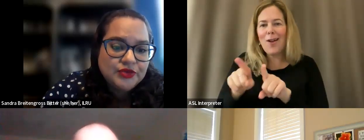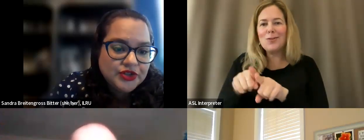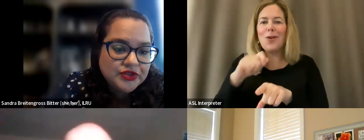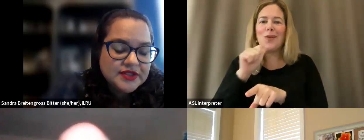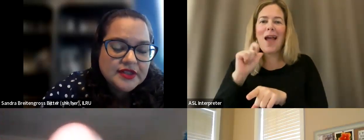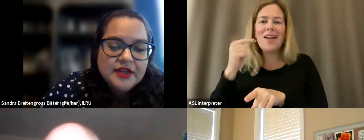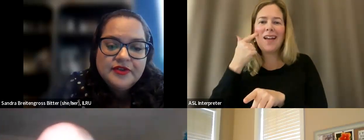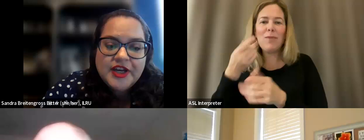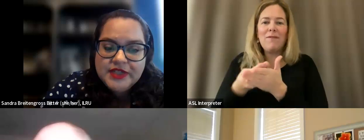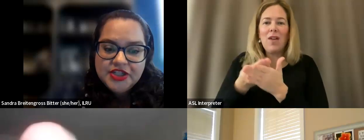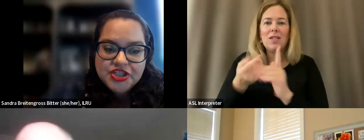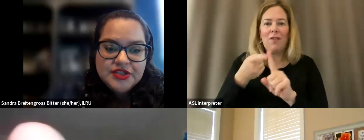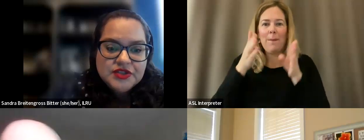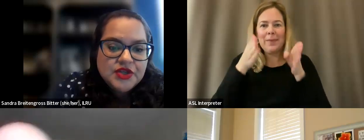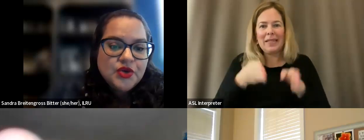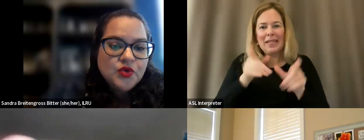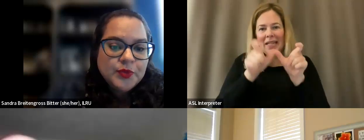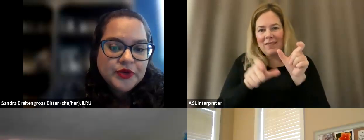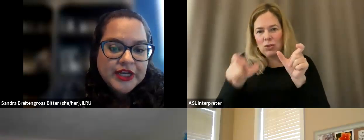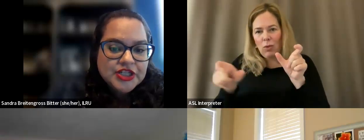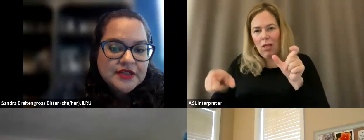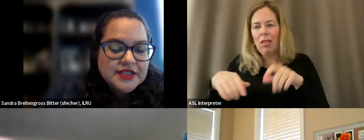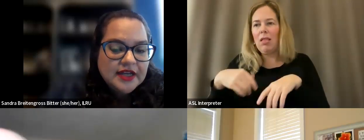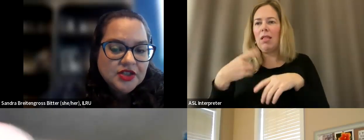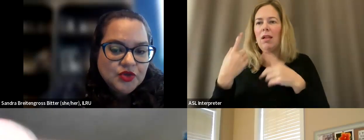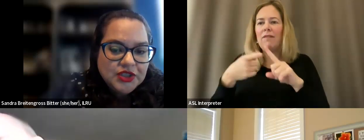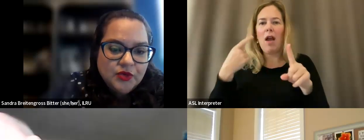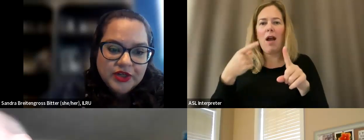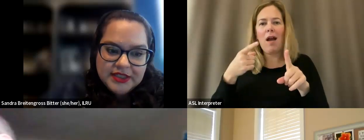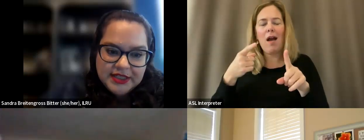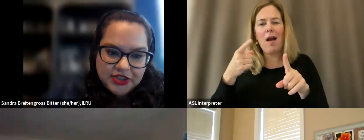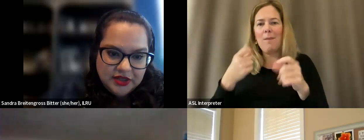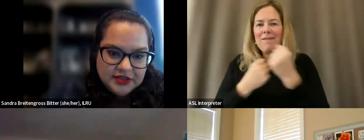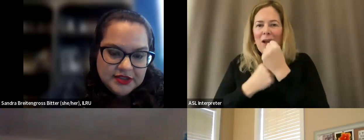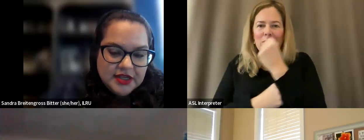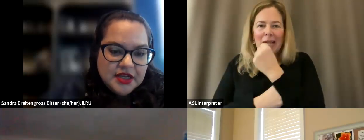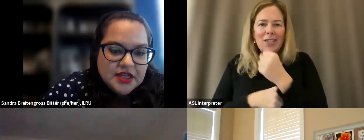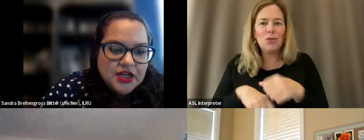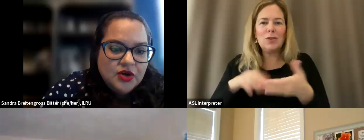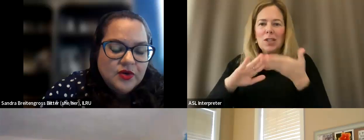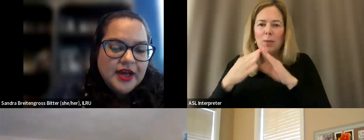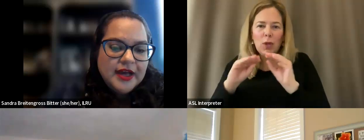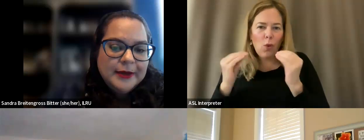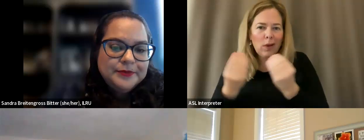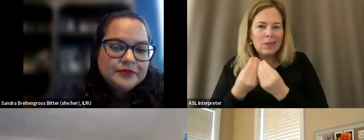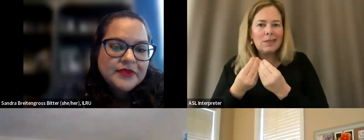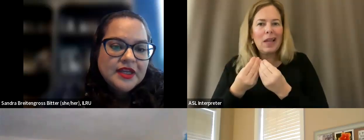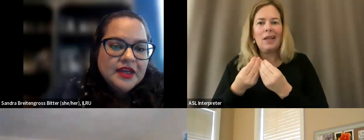individual donors, foundations, corporations, and community organizations. So